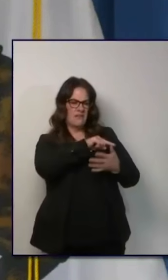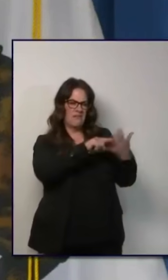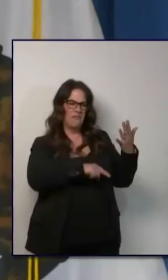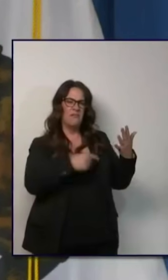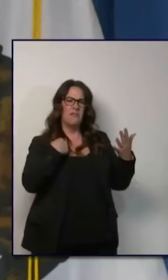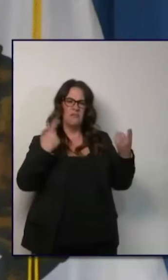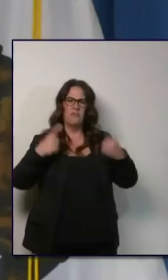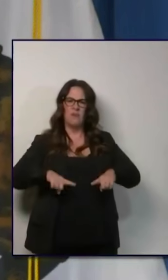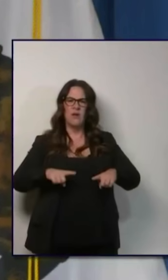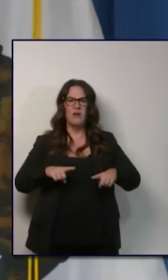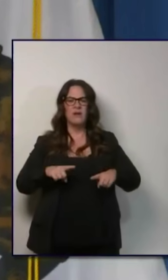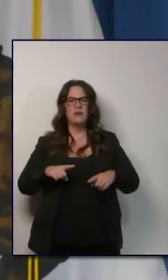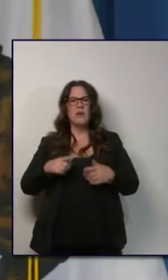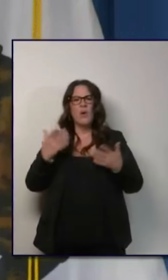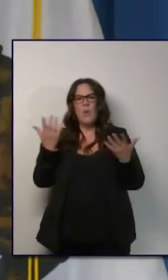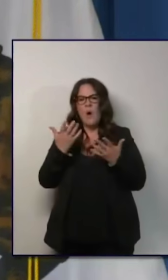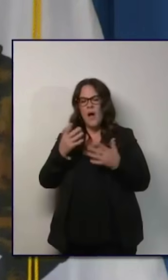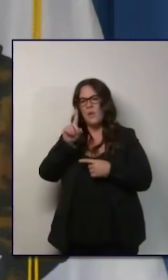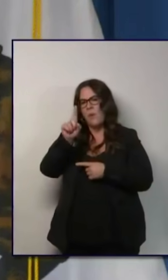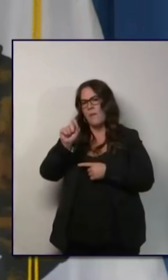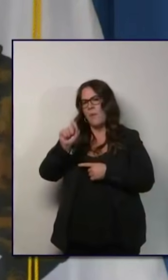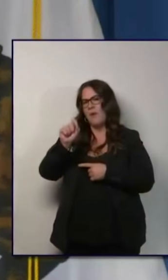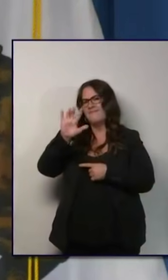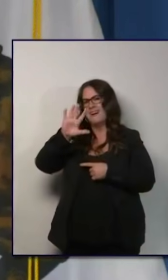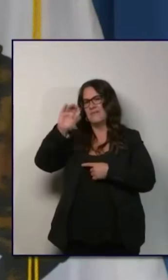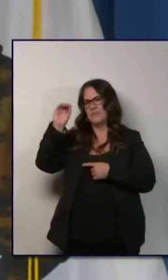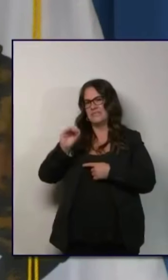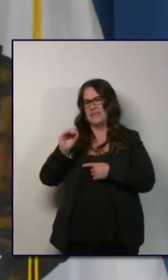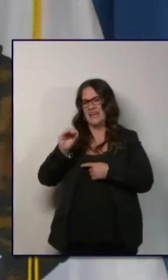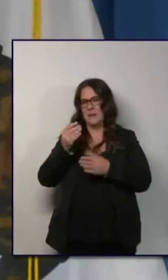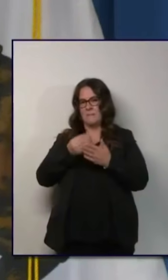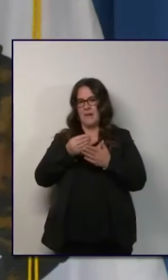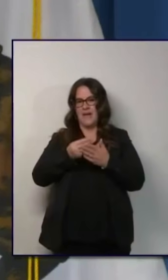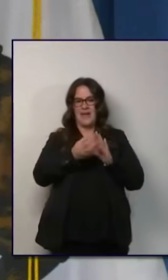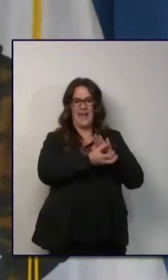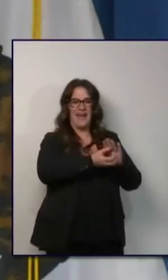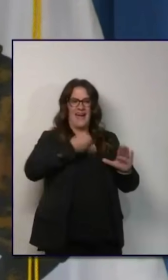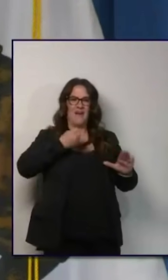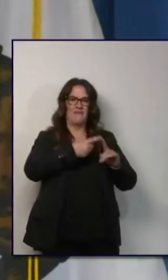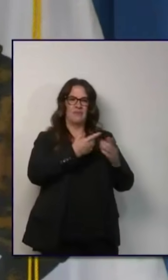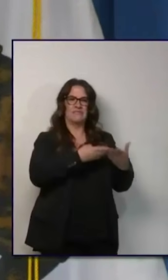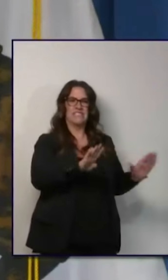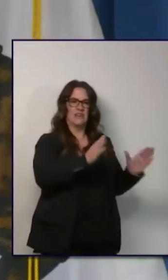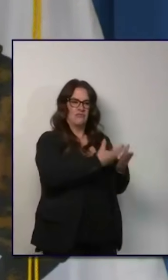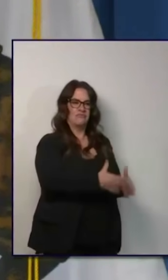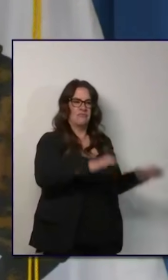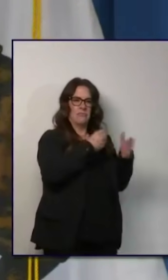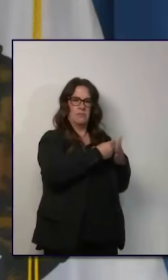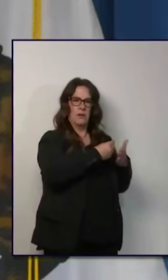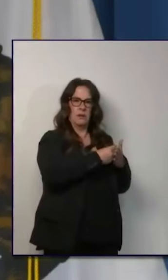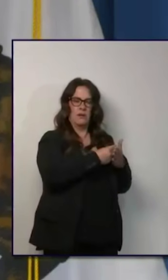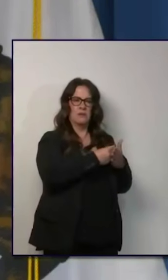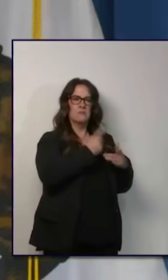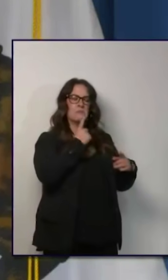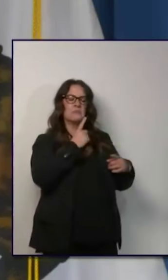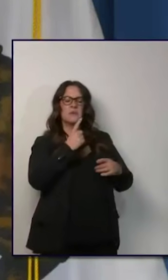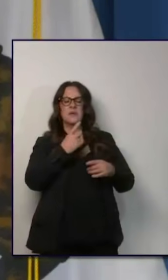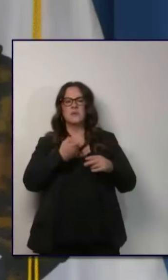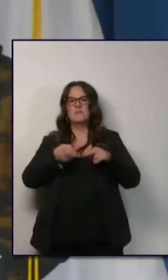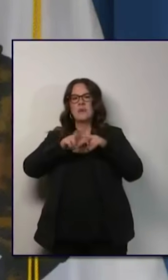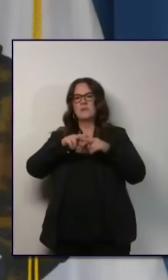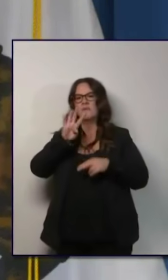We are committing to taking 1.5% of the general fund, averaging about $2 billion a year, going up to